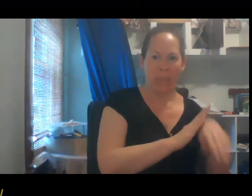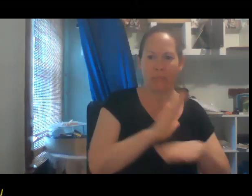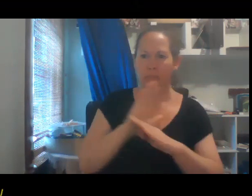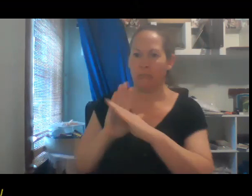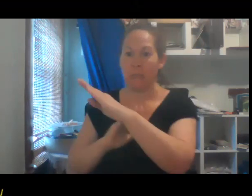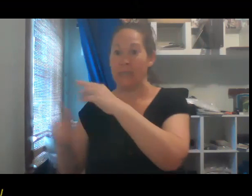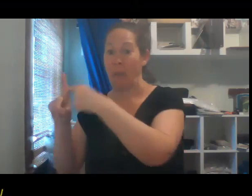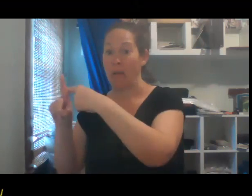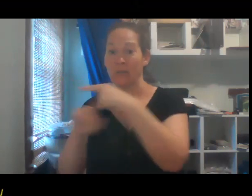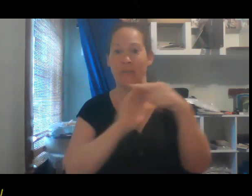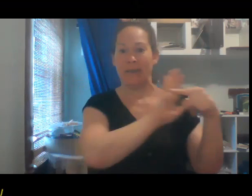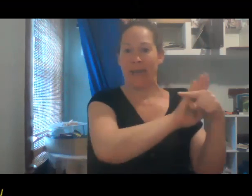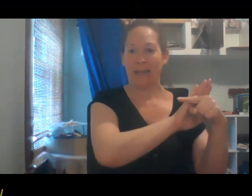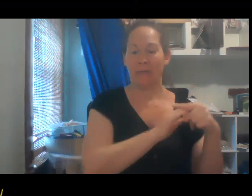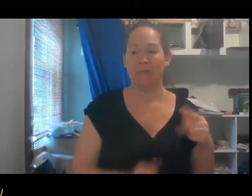sign.